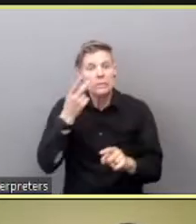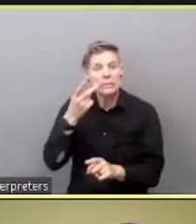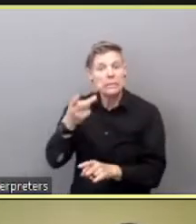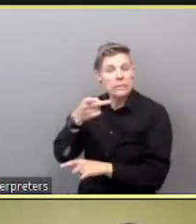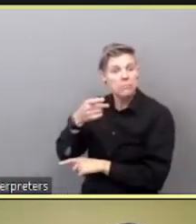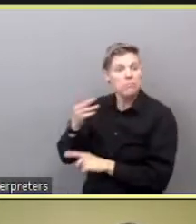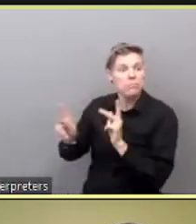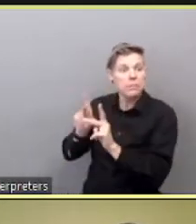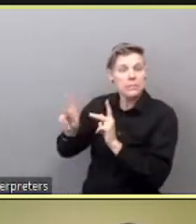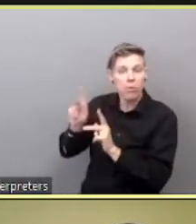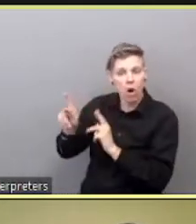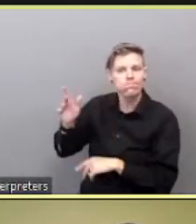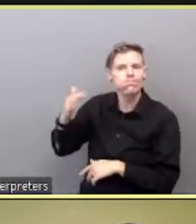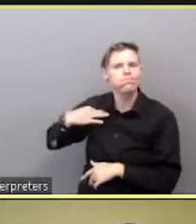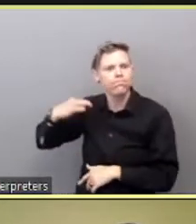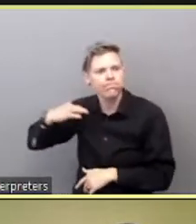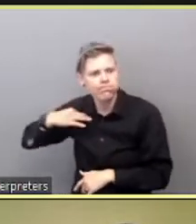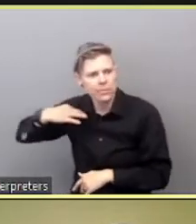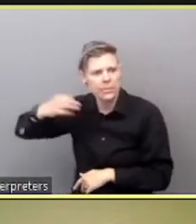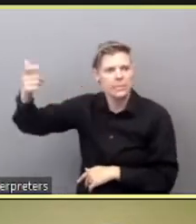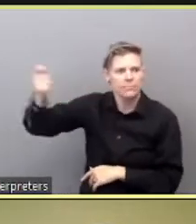they were